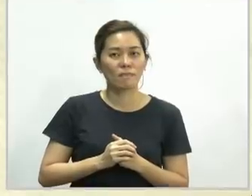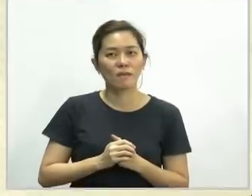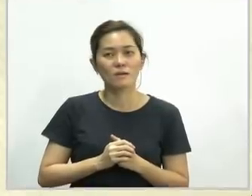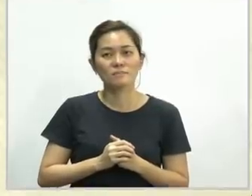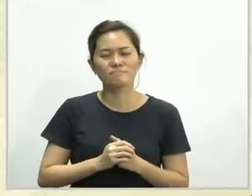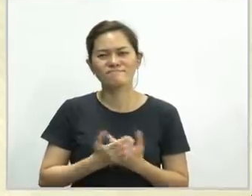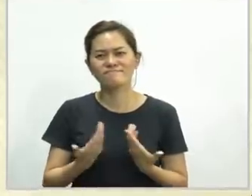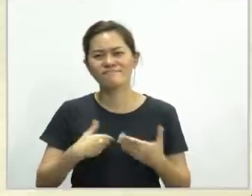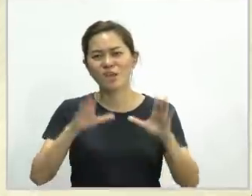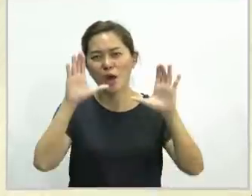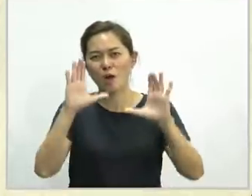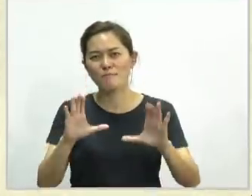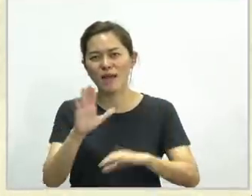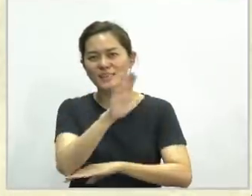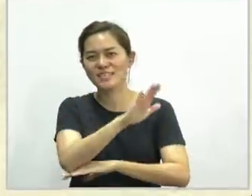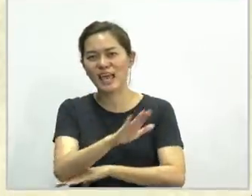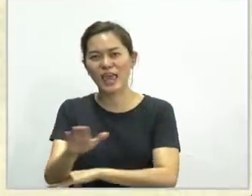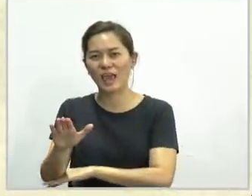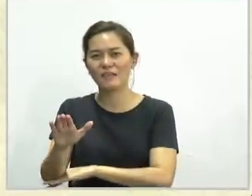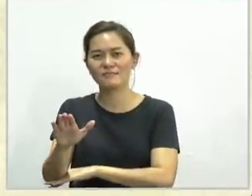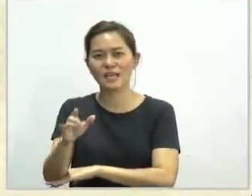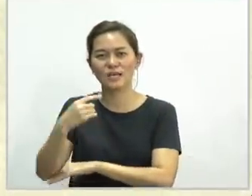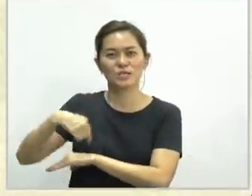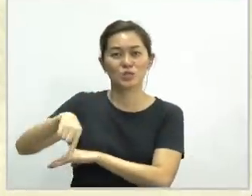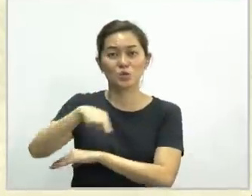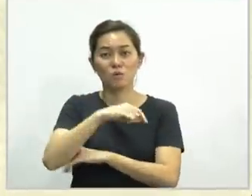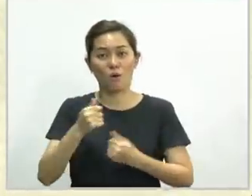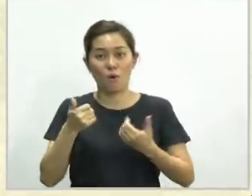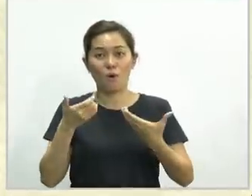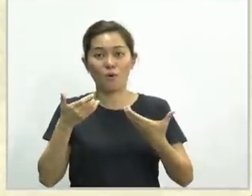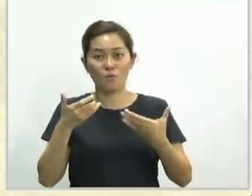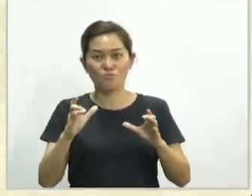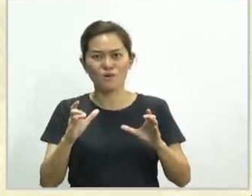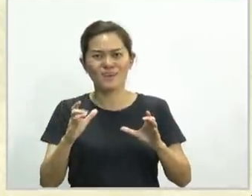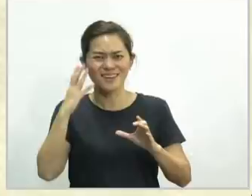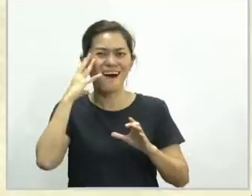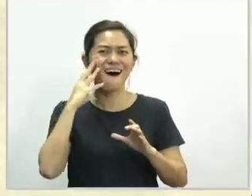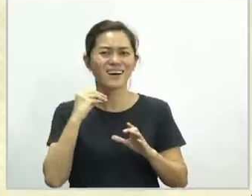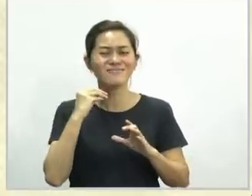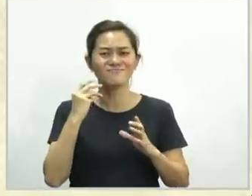what an amazing evening we've already had.